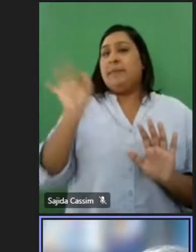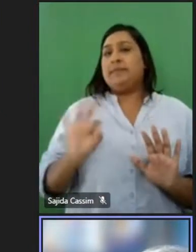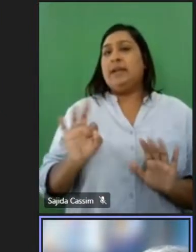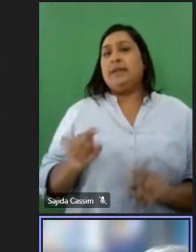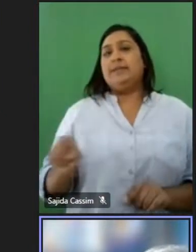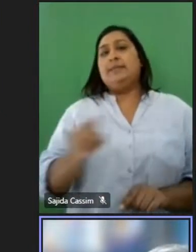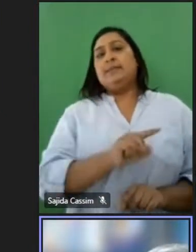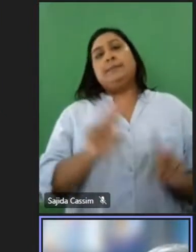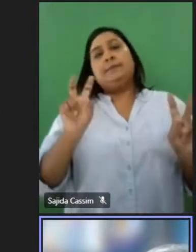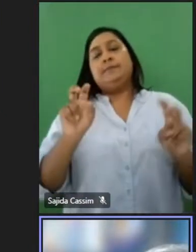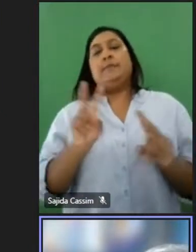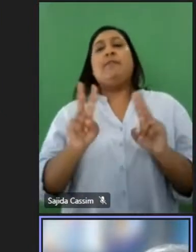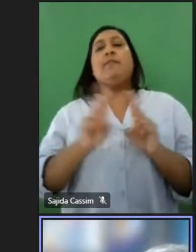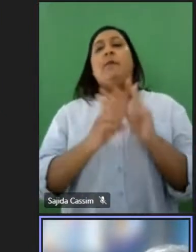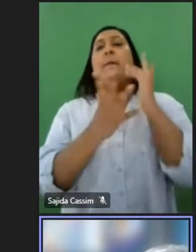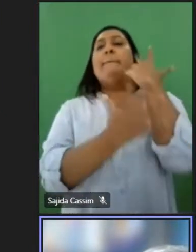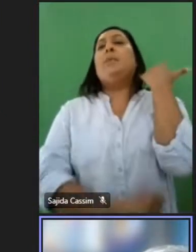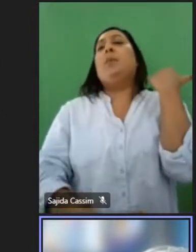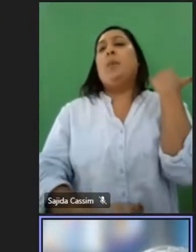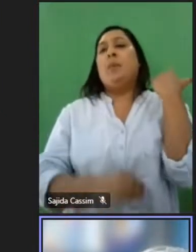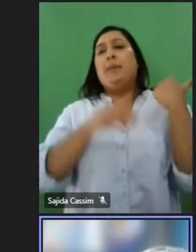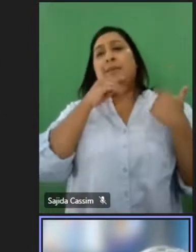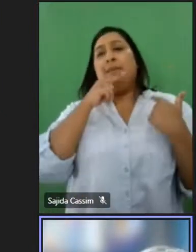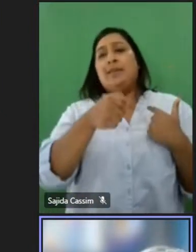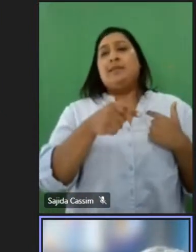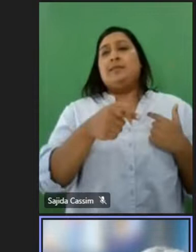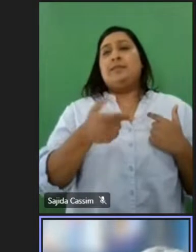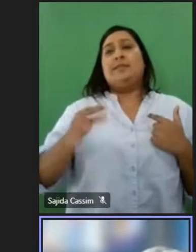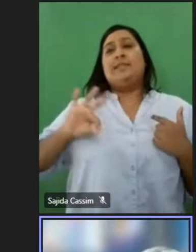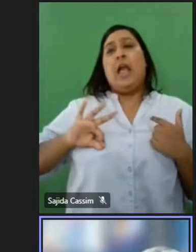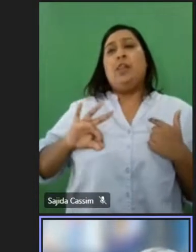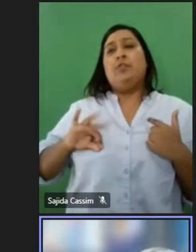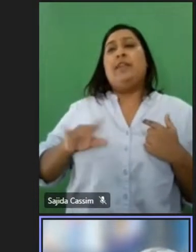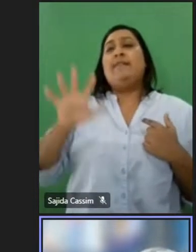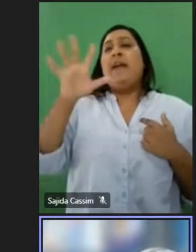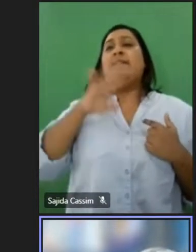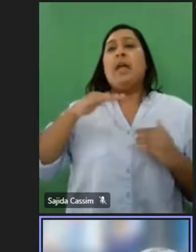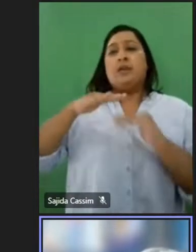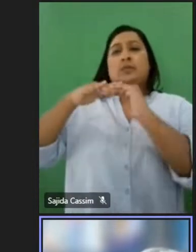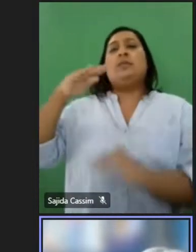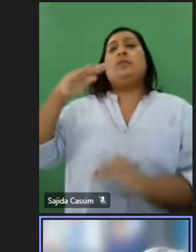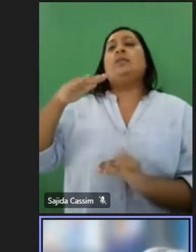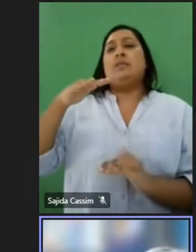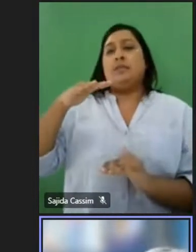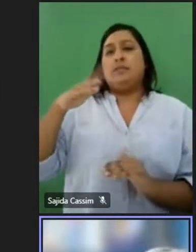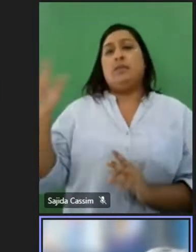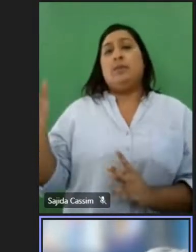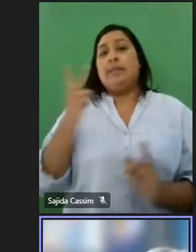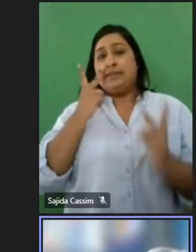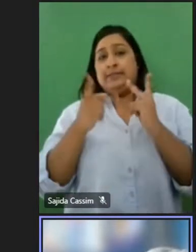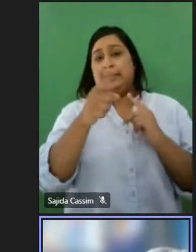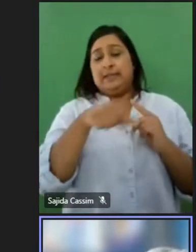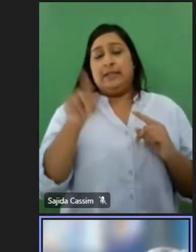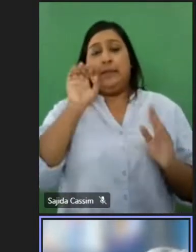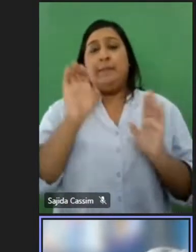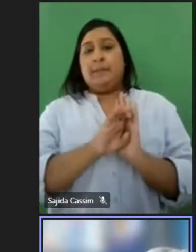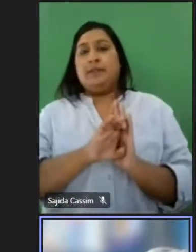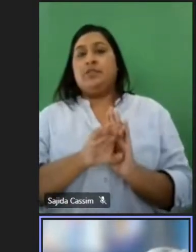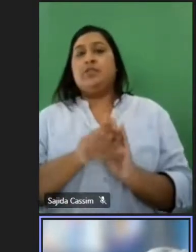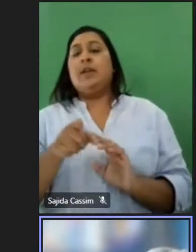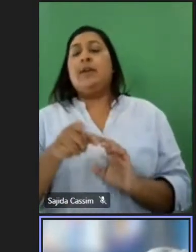living on an income of less than 5,000 per month. So if we look here, we'll see